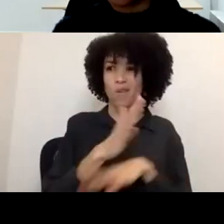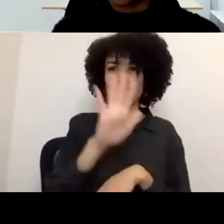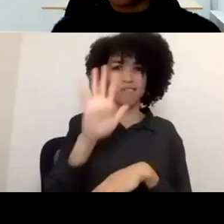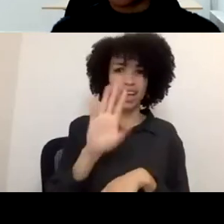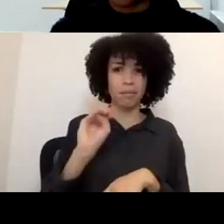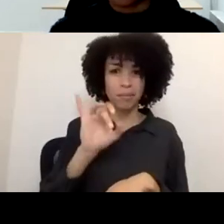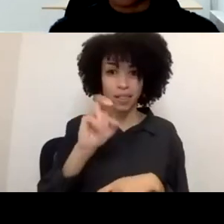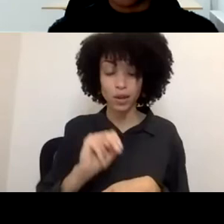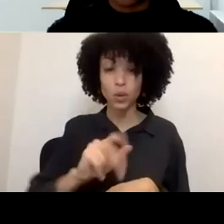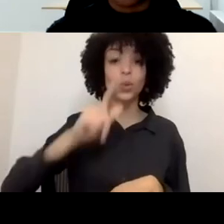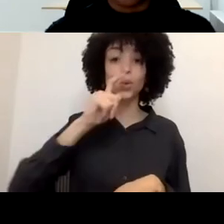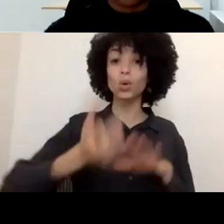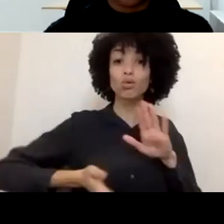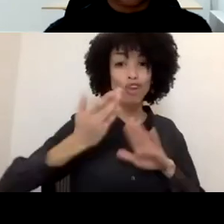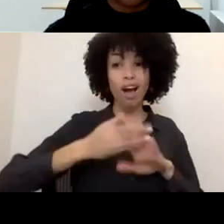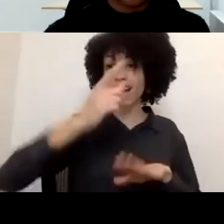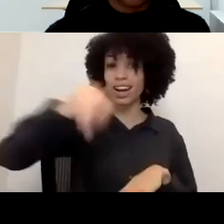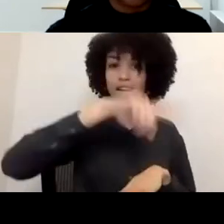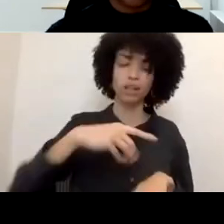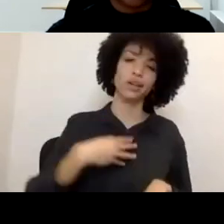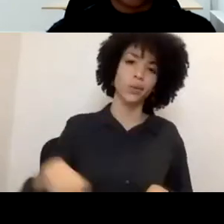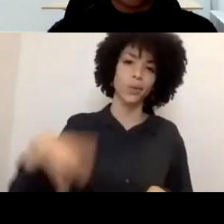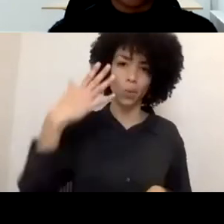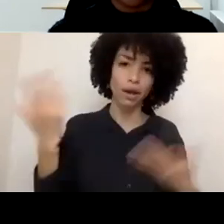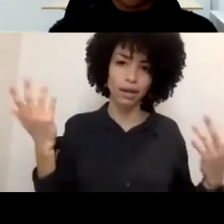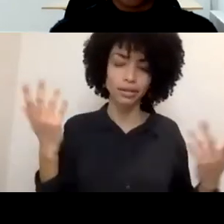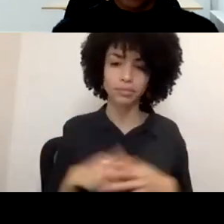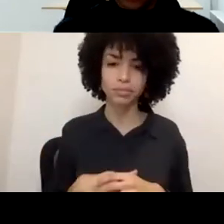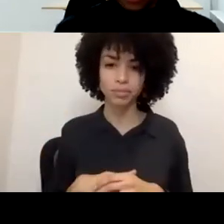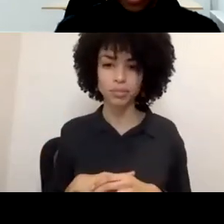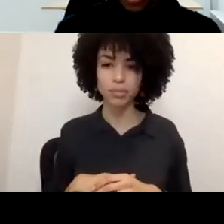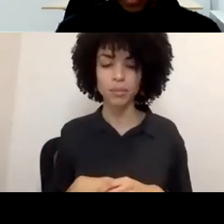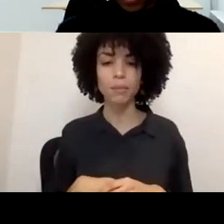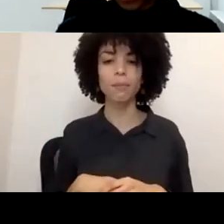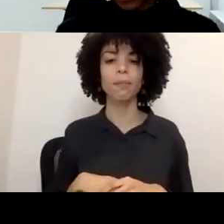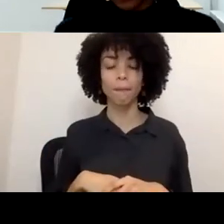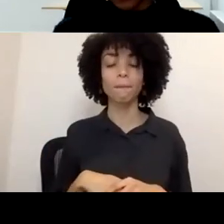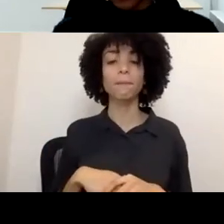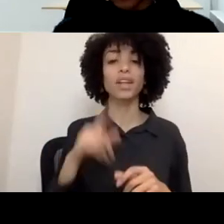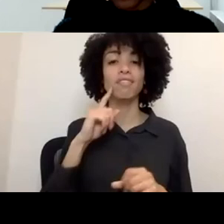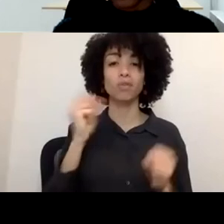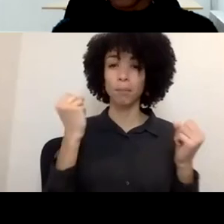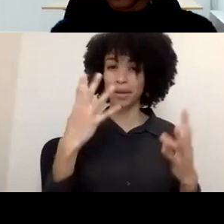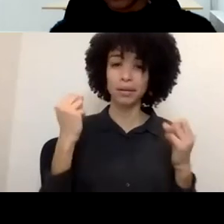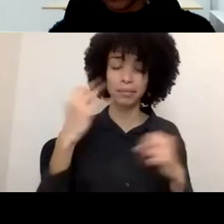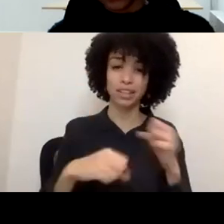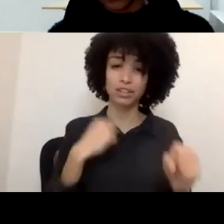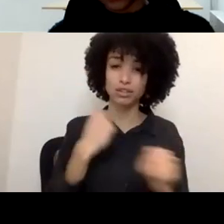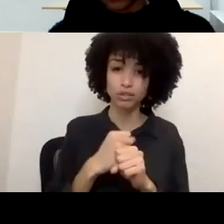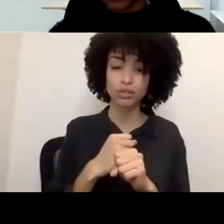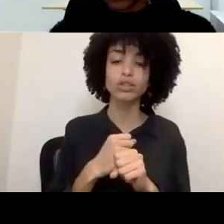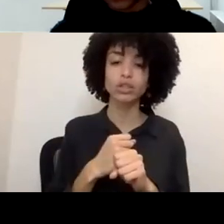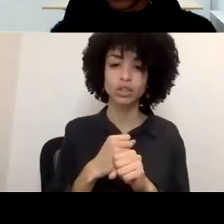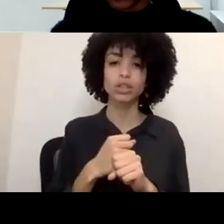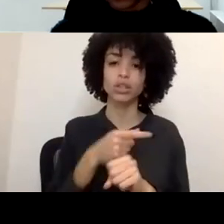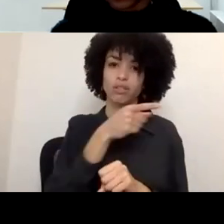to be predominantly white institutions that have, for decades actually retained, the